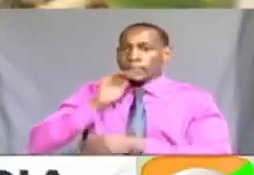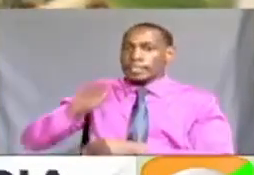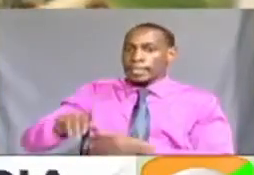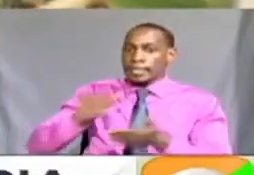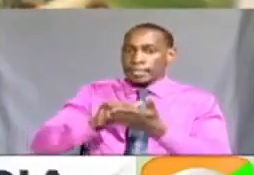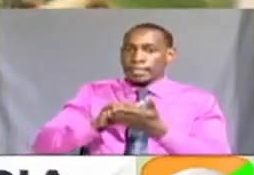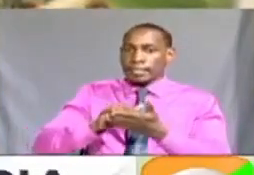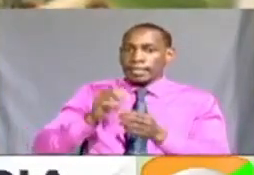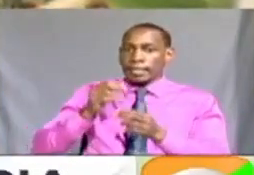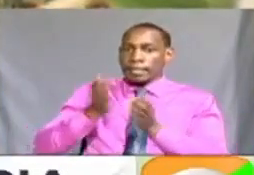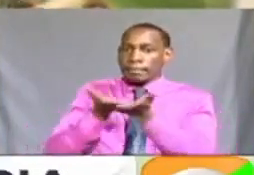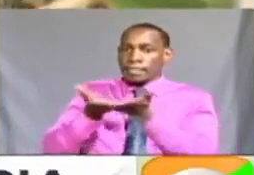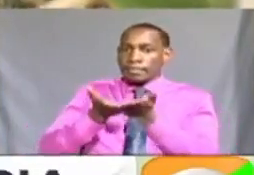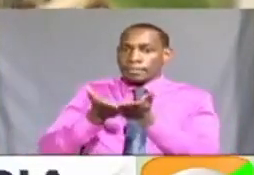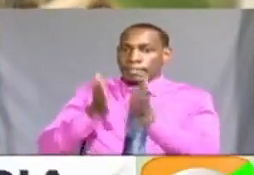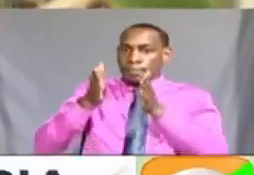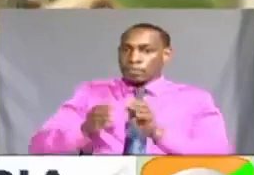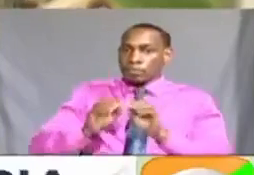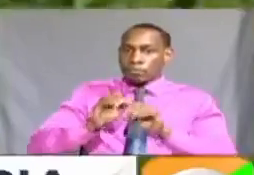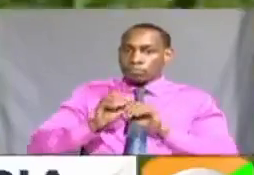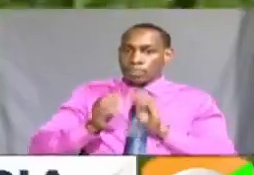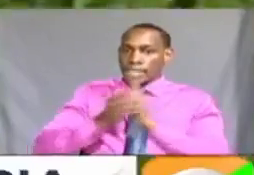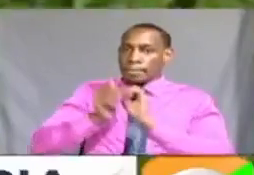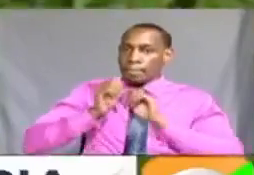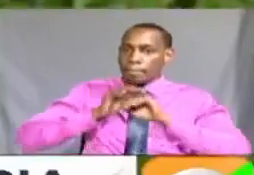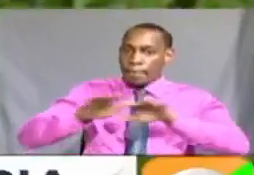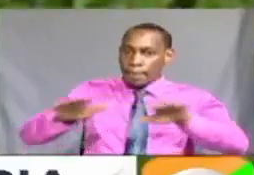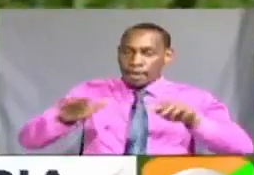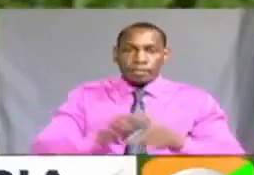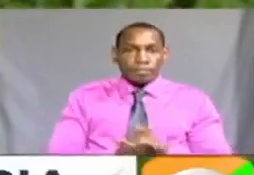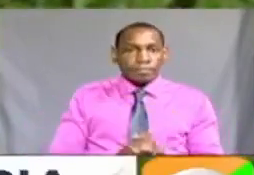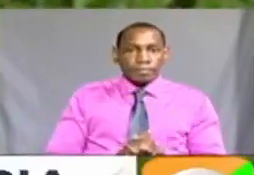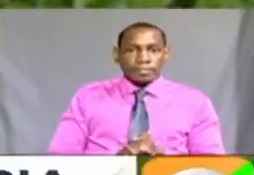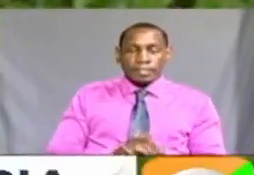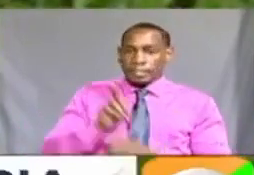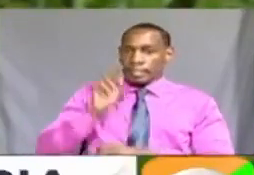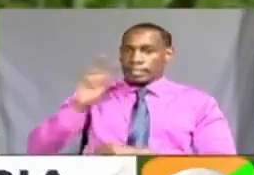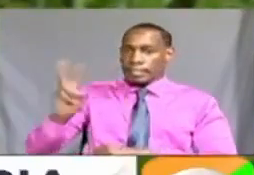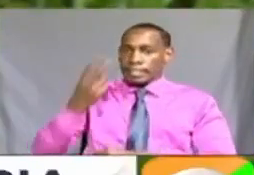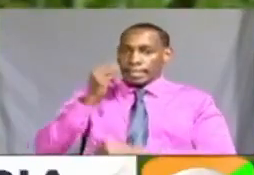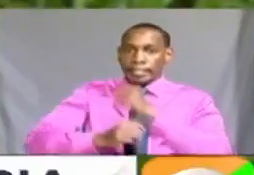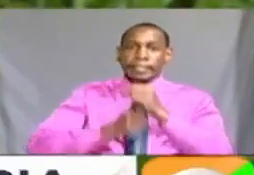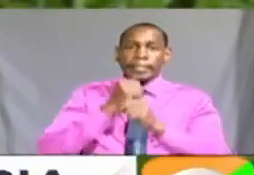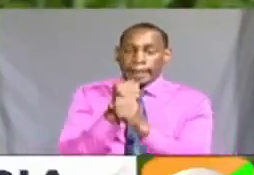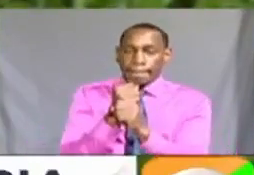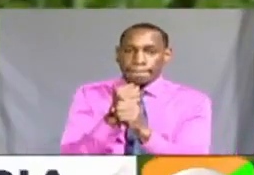was a prominent businessman in his own right. This is second year